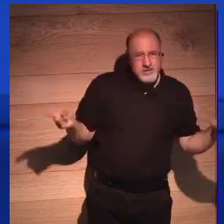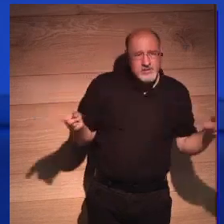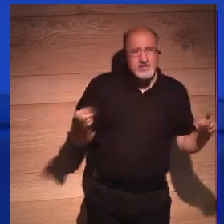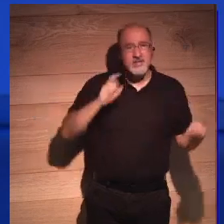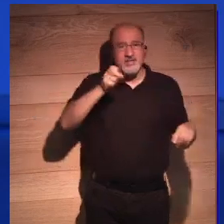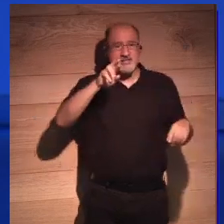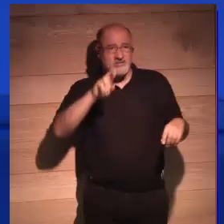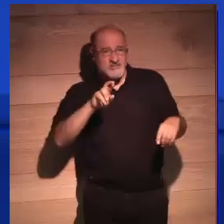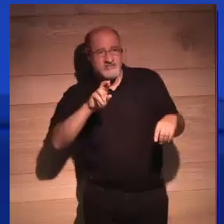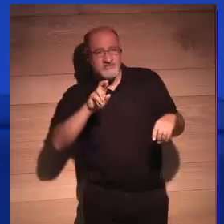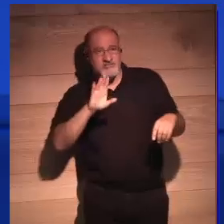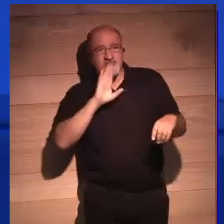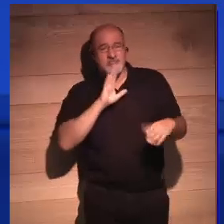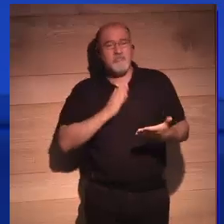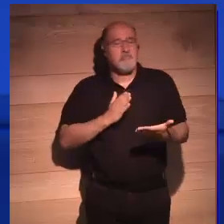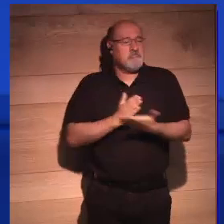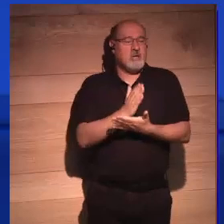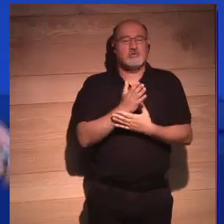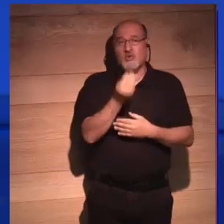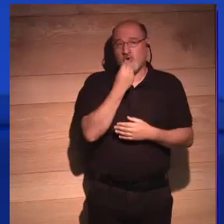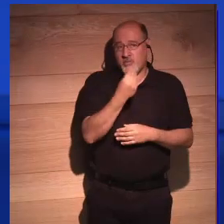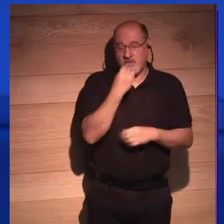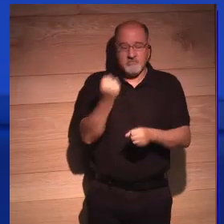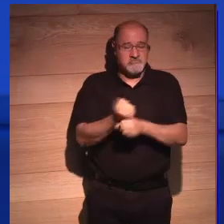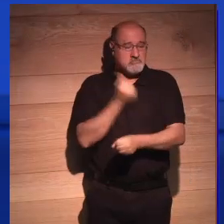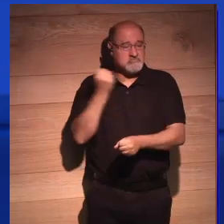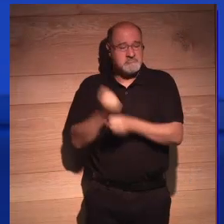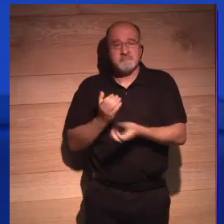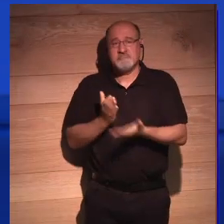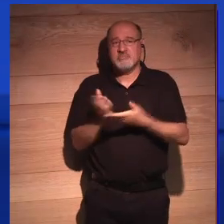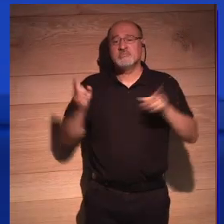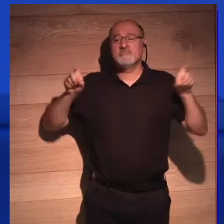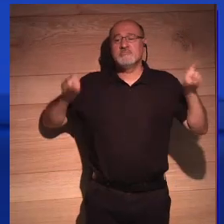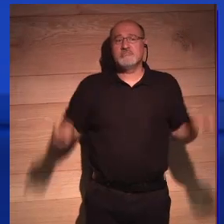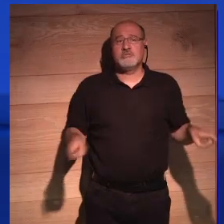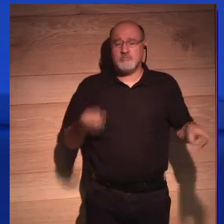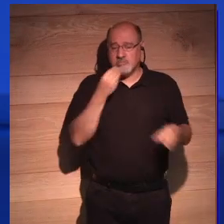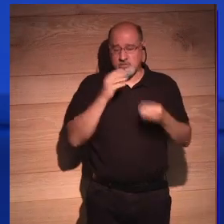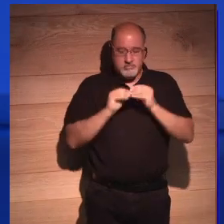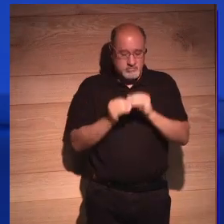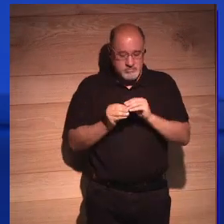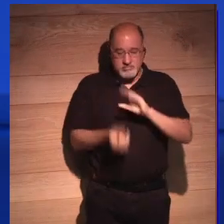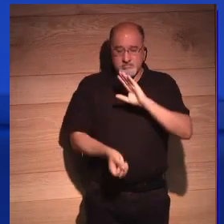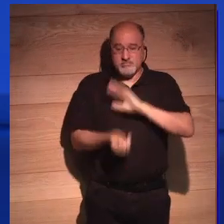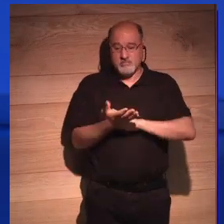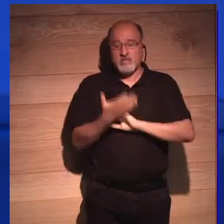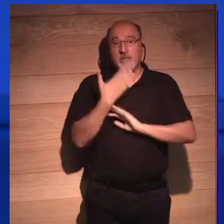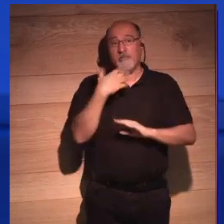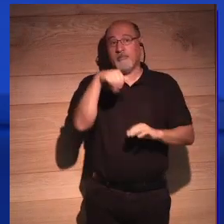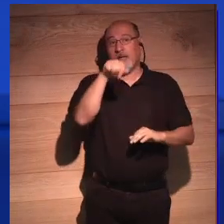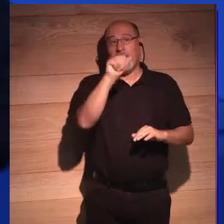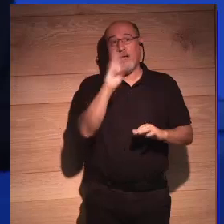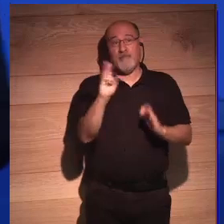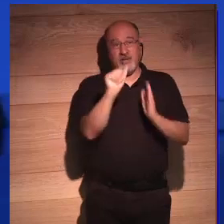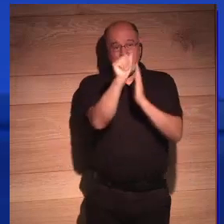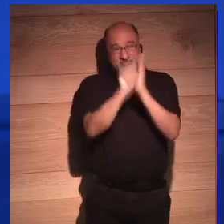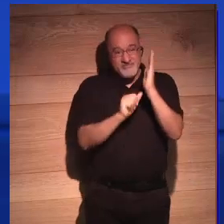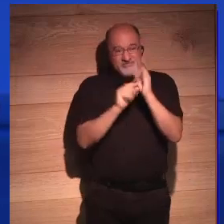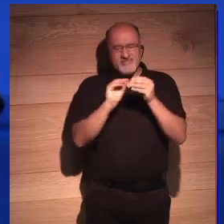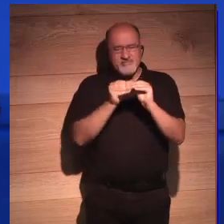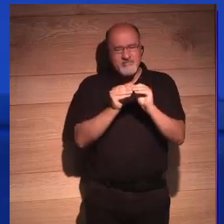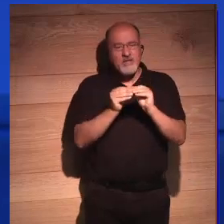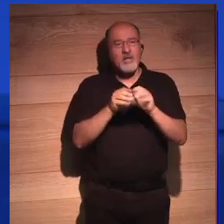work, I was an app developer at the time, producing apps, educational apps for kids, and I thought, I wonder what would happen if I get